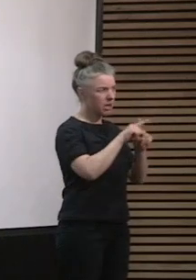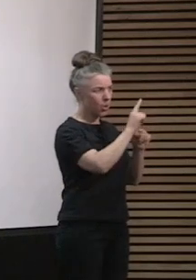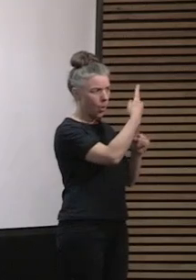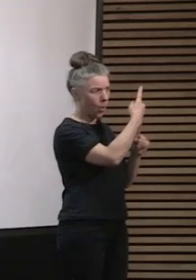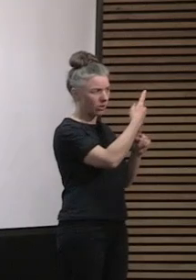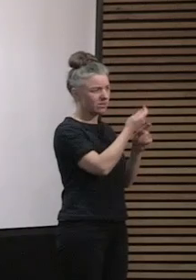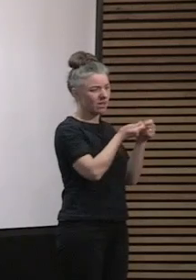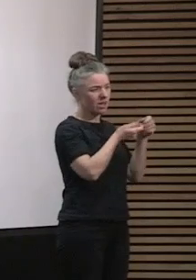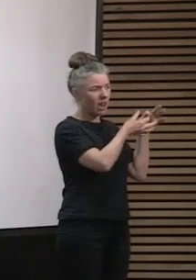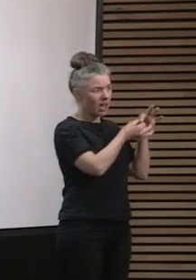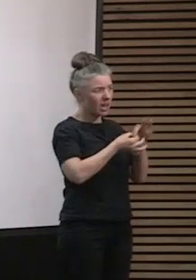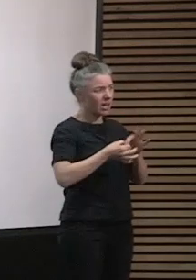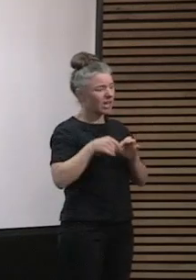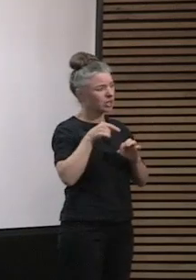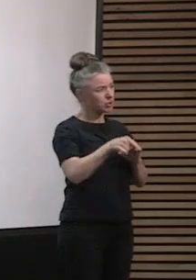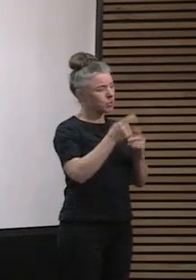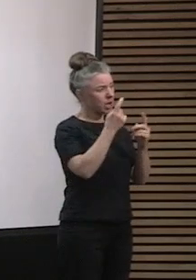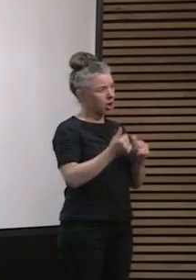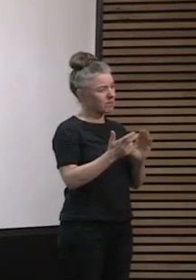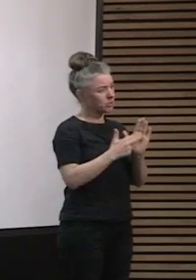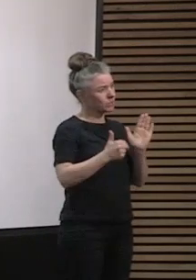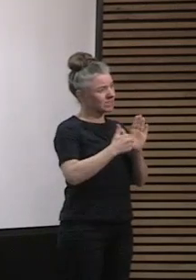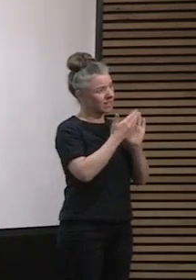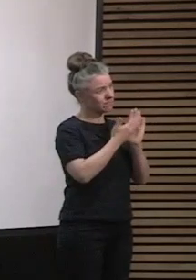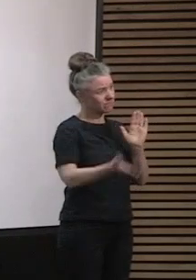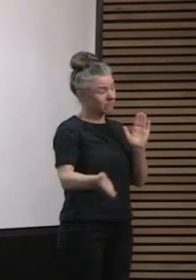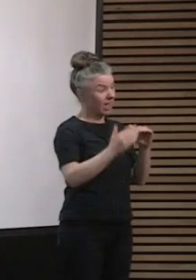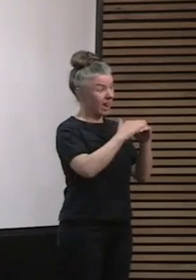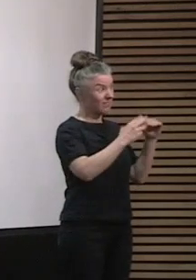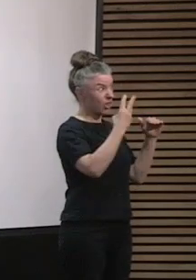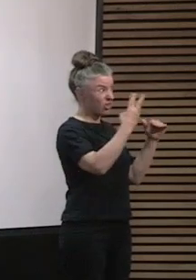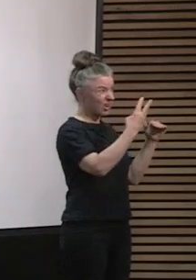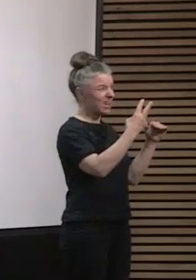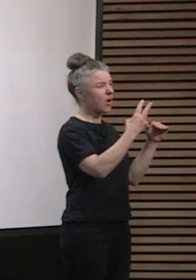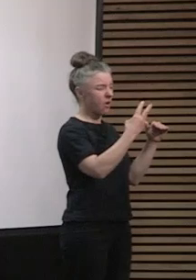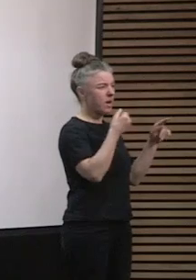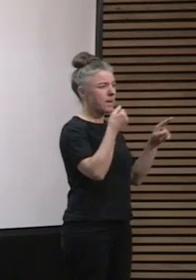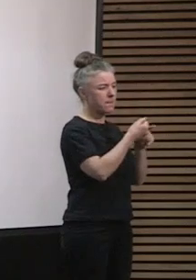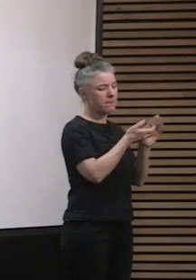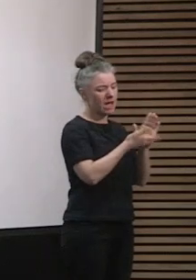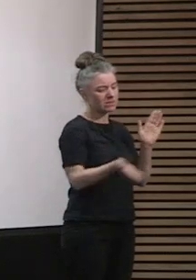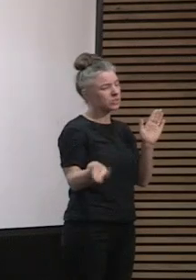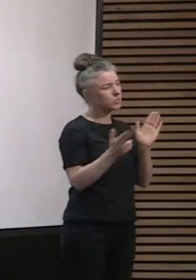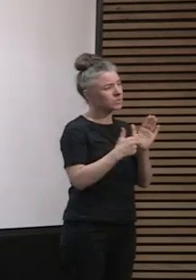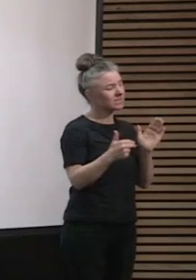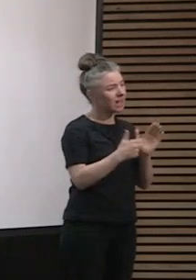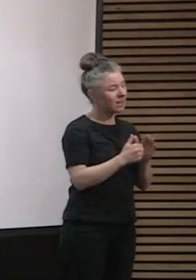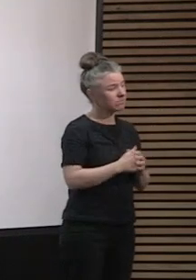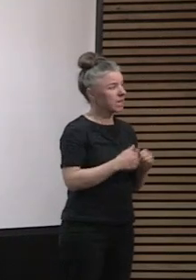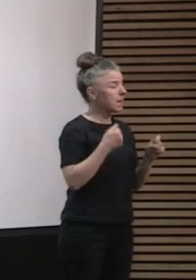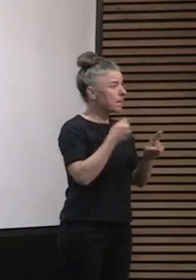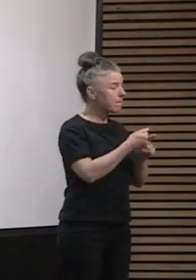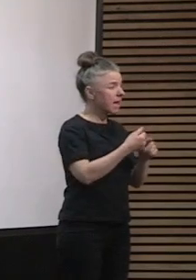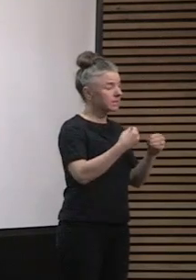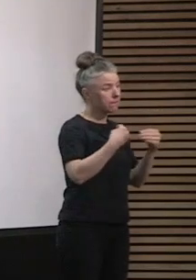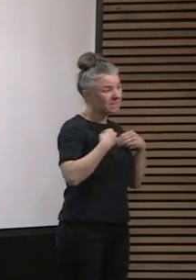it is clear that a Level 3 situation in Auckland will have impacts on the rest of New Zealand. That's not only in terms of business and